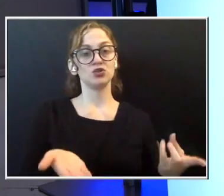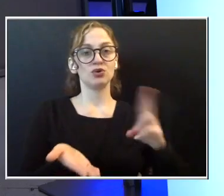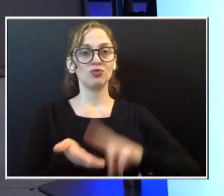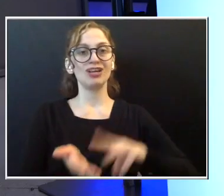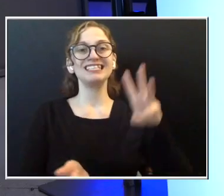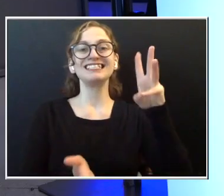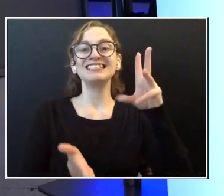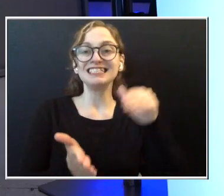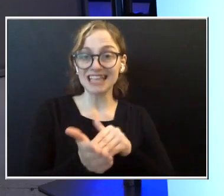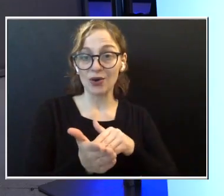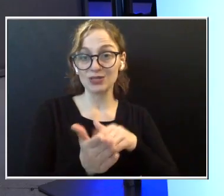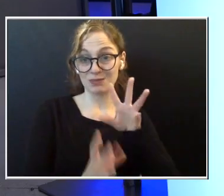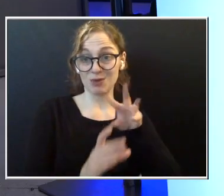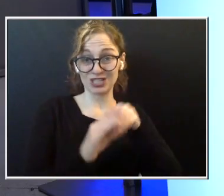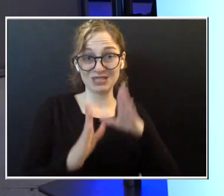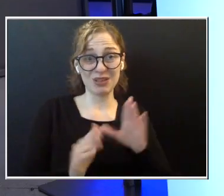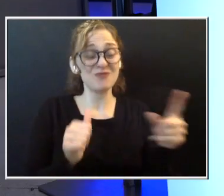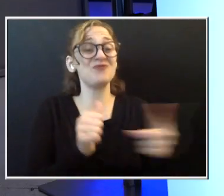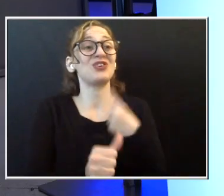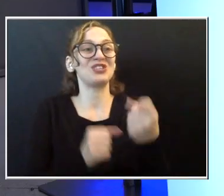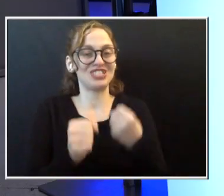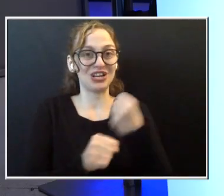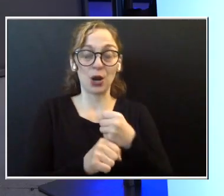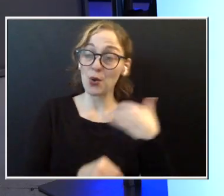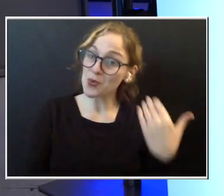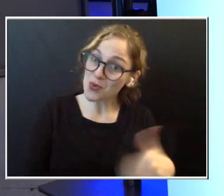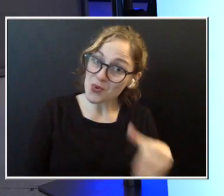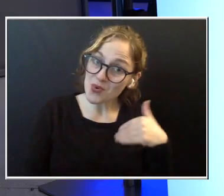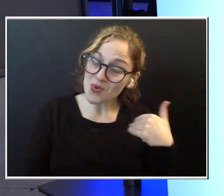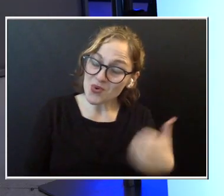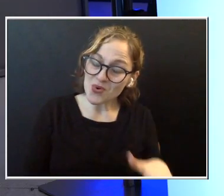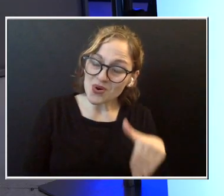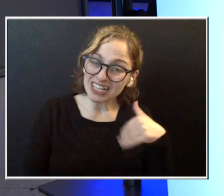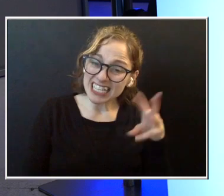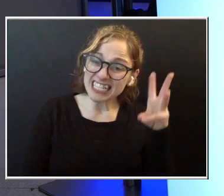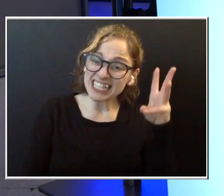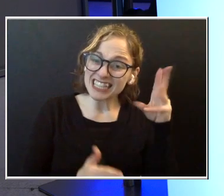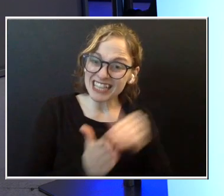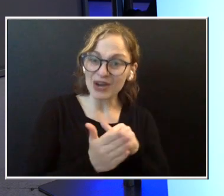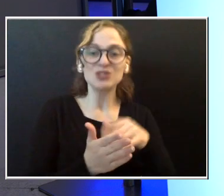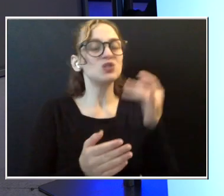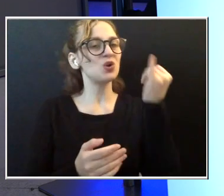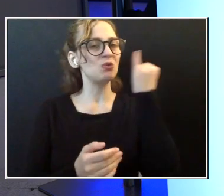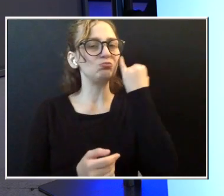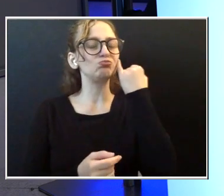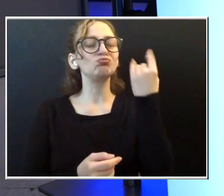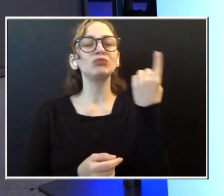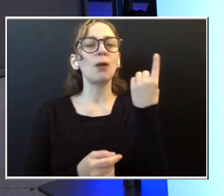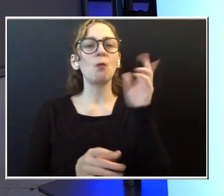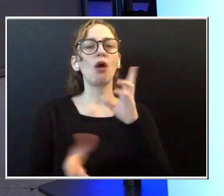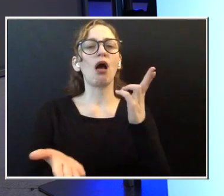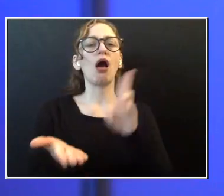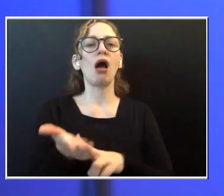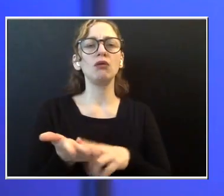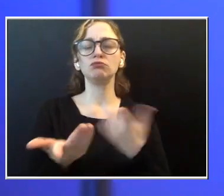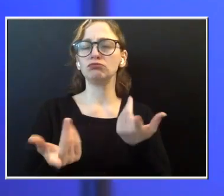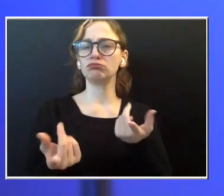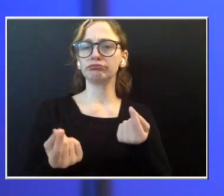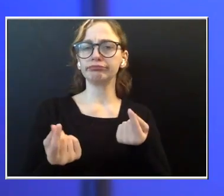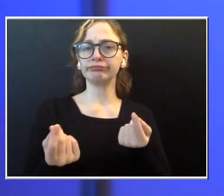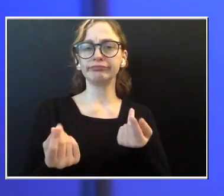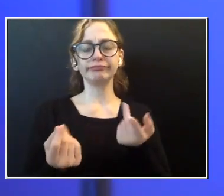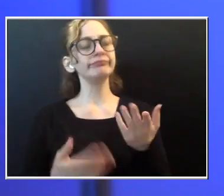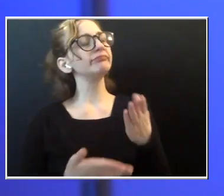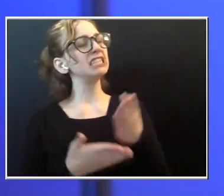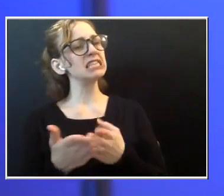lot. That's a lot. Goal. That's right. So if someone does sign up, what's expected of them? Well, we'll want them to do some surveys. We'll want them to